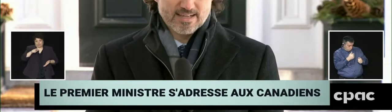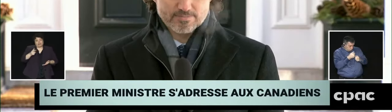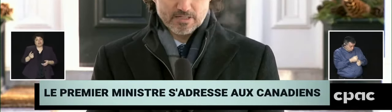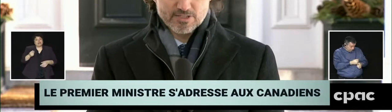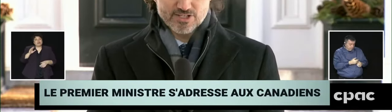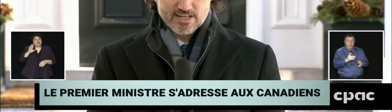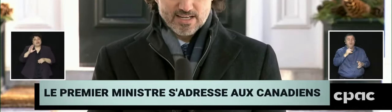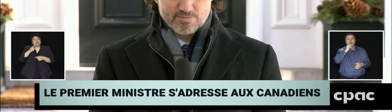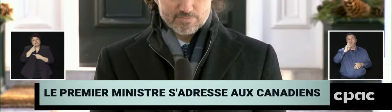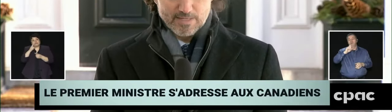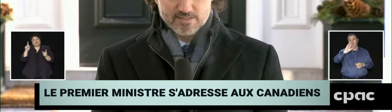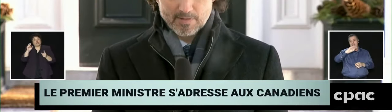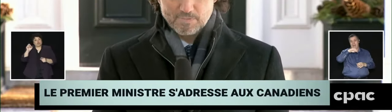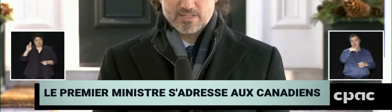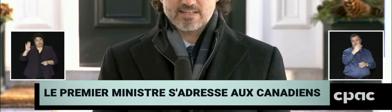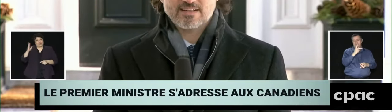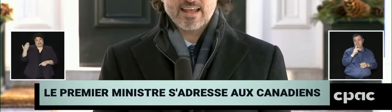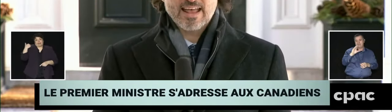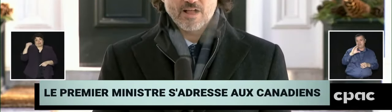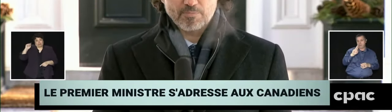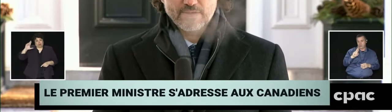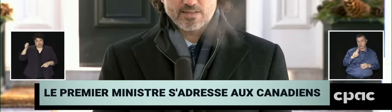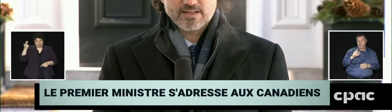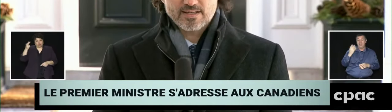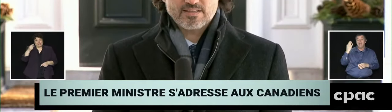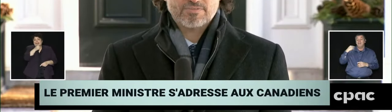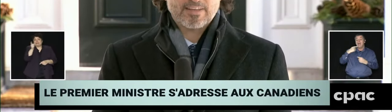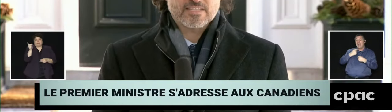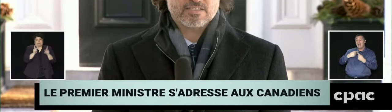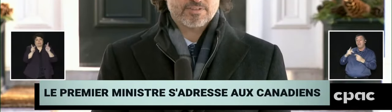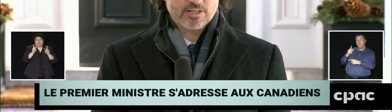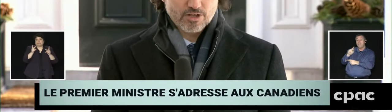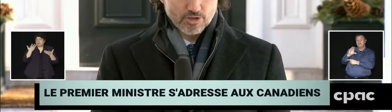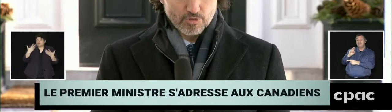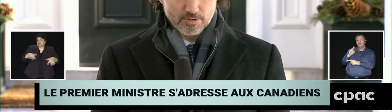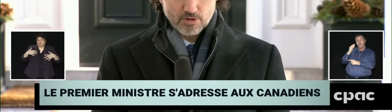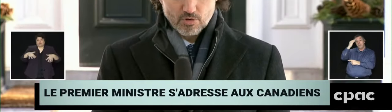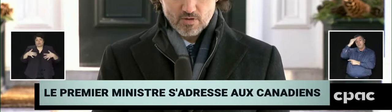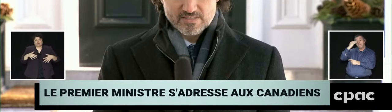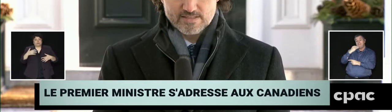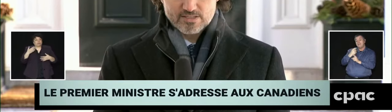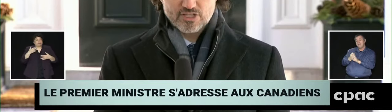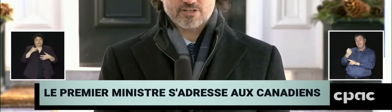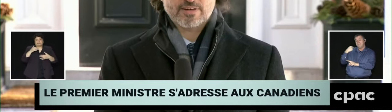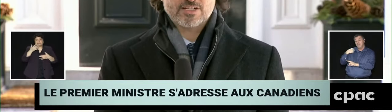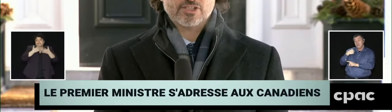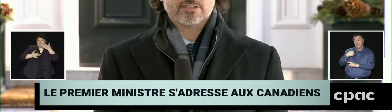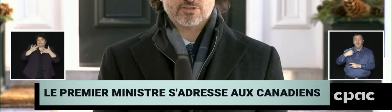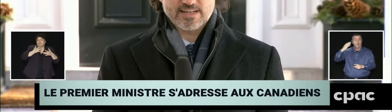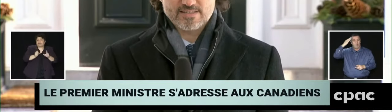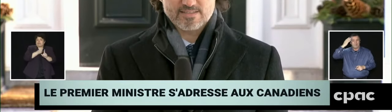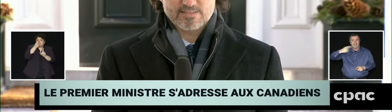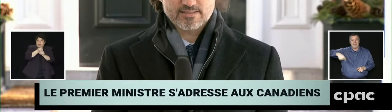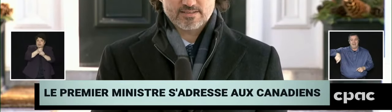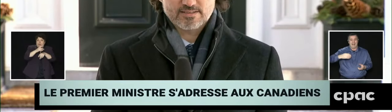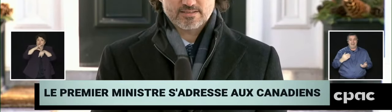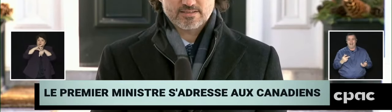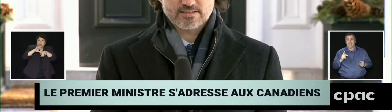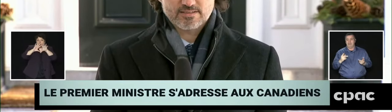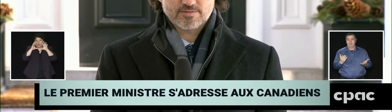CERB last March, it was because people needed help in the face of a global, once-in-a-generation